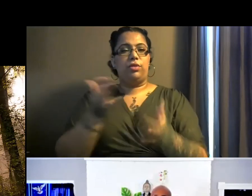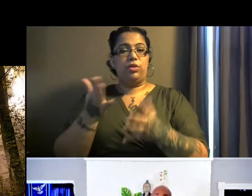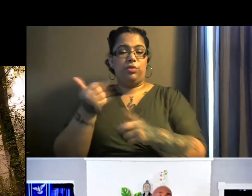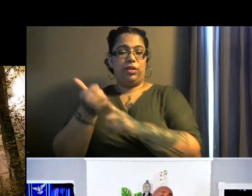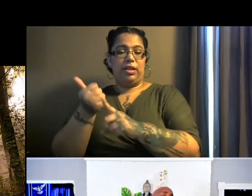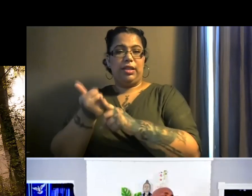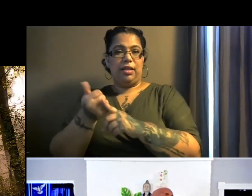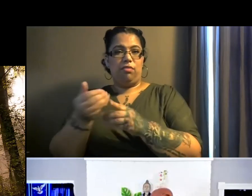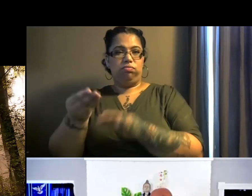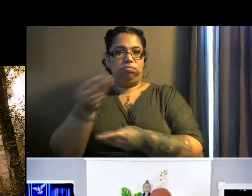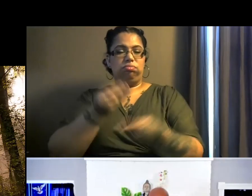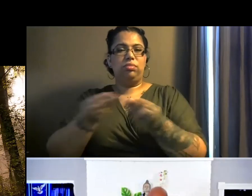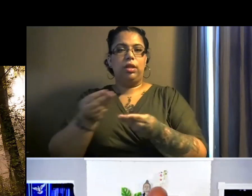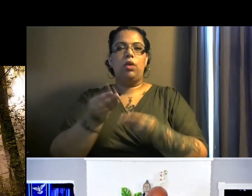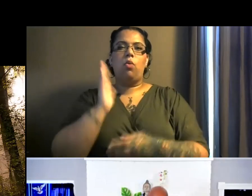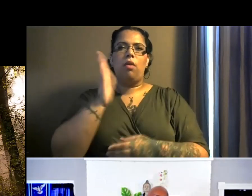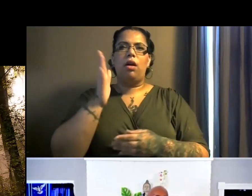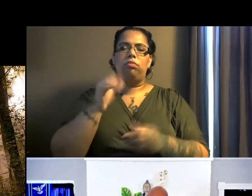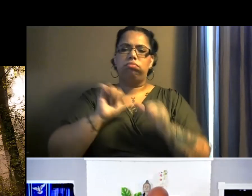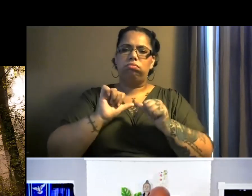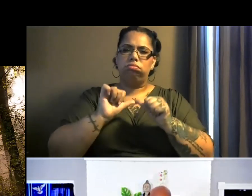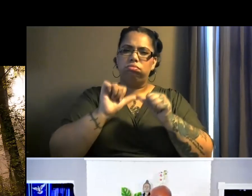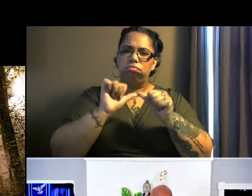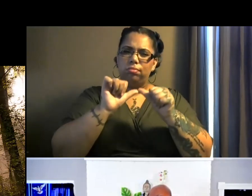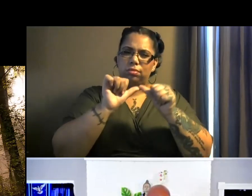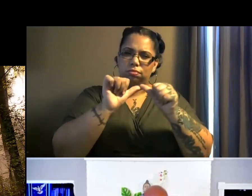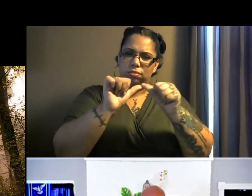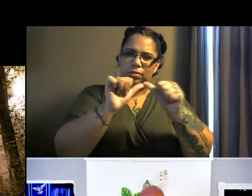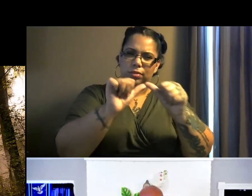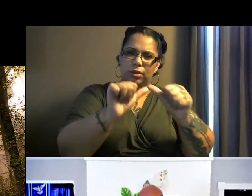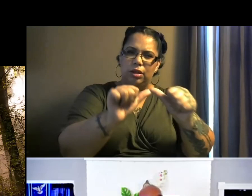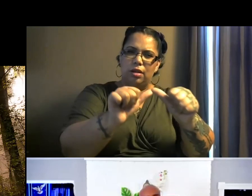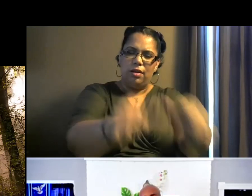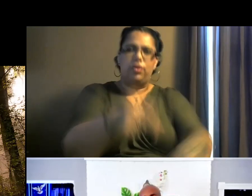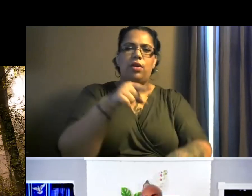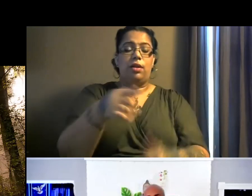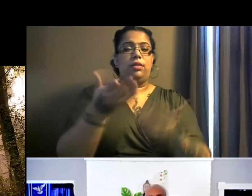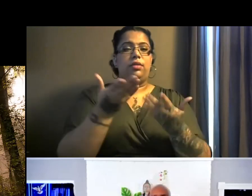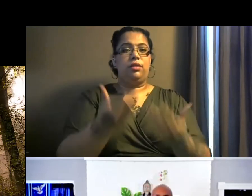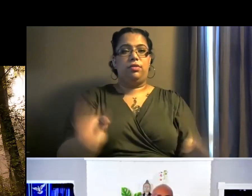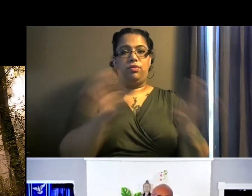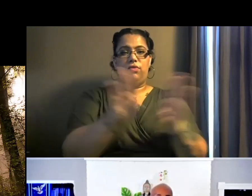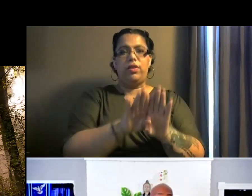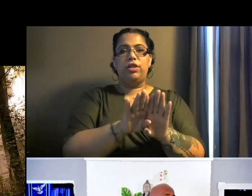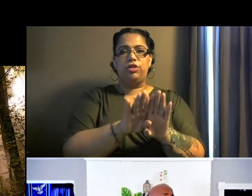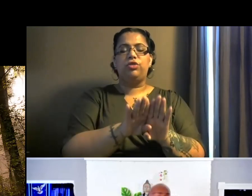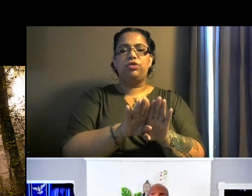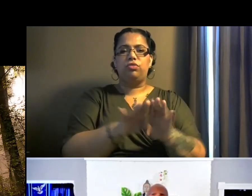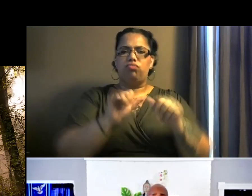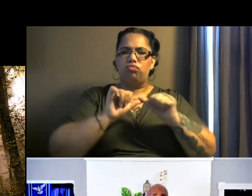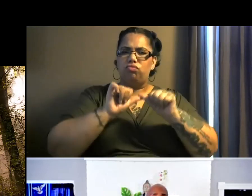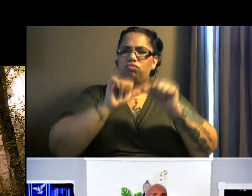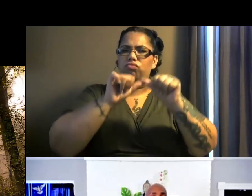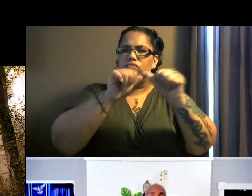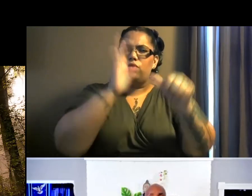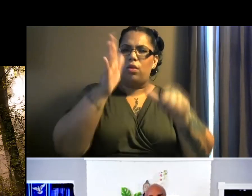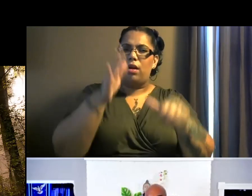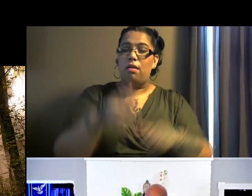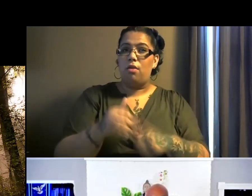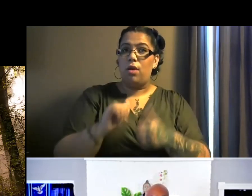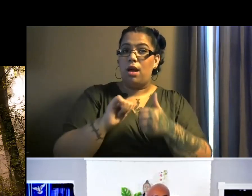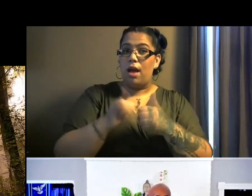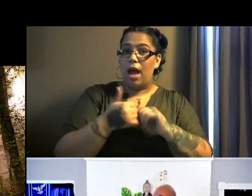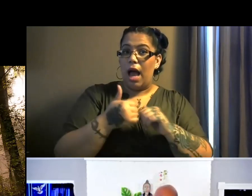on long after this concludes, long after the Zoom room closes. How long?